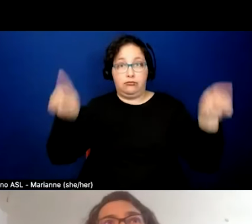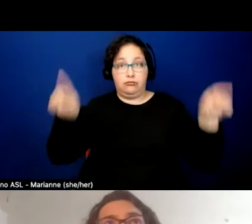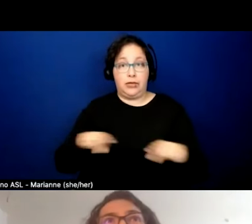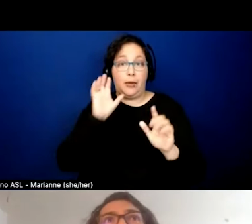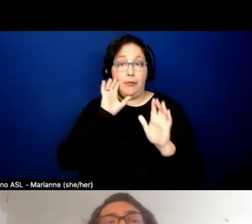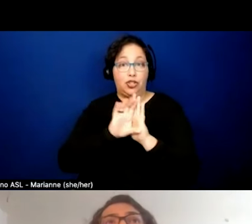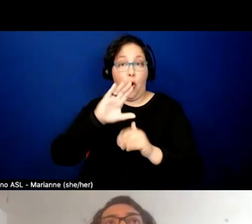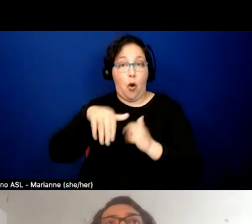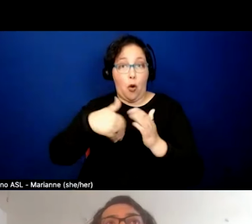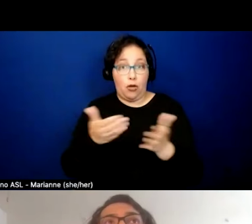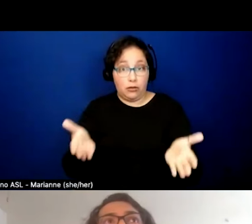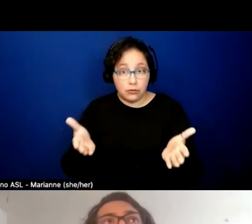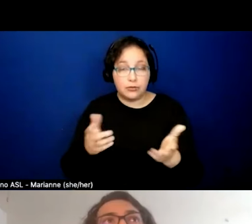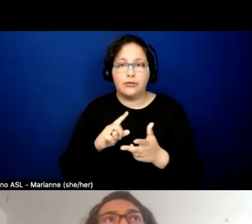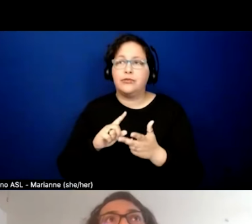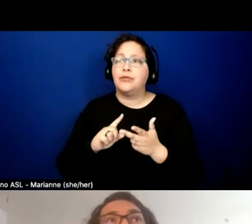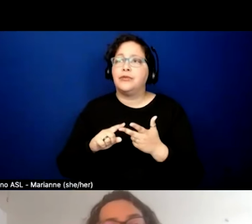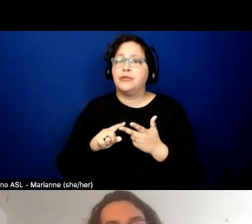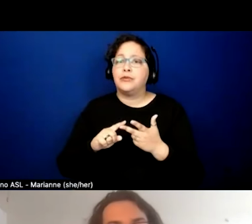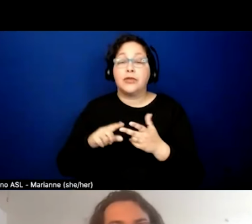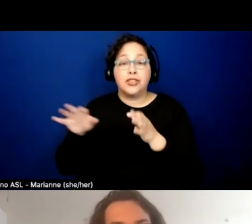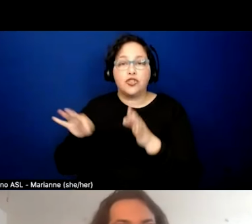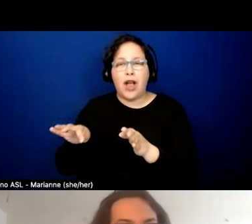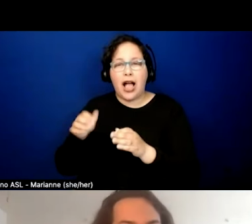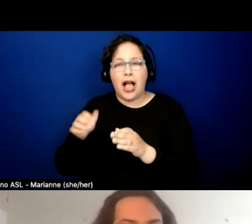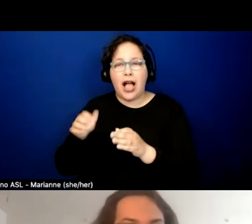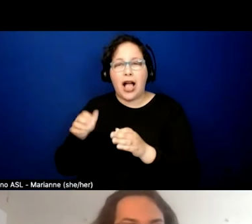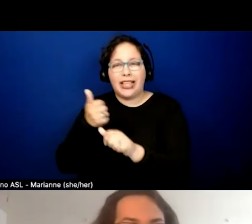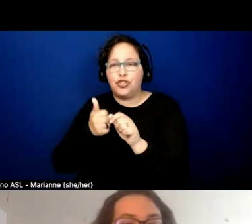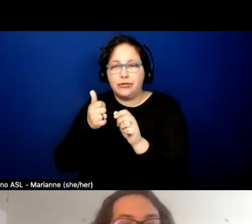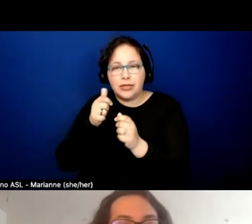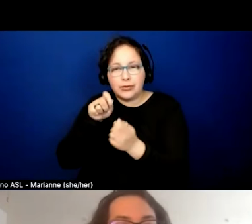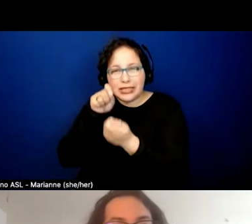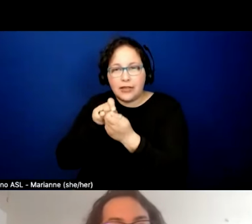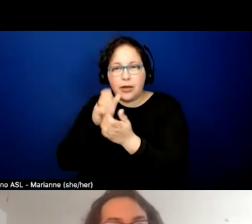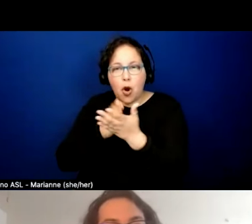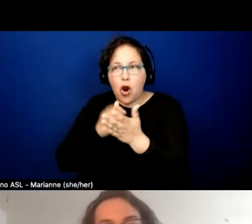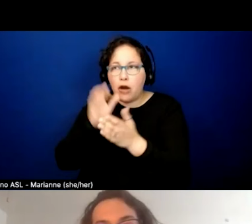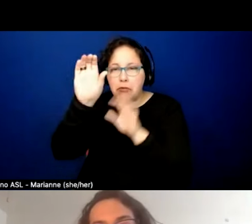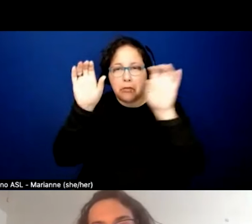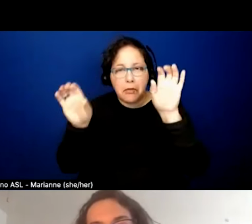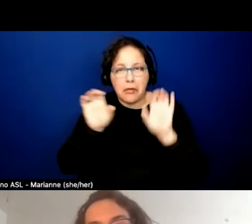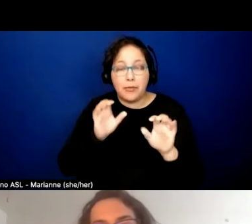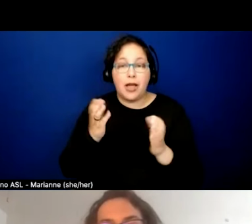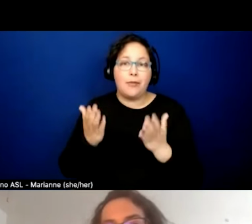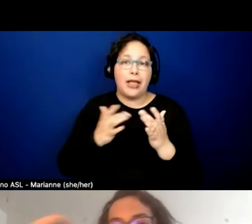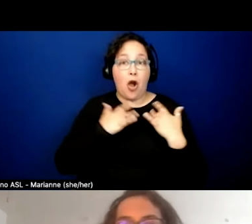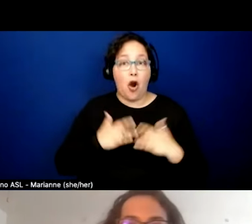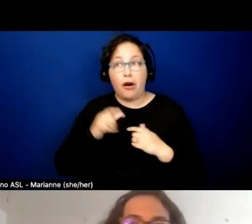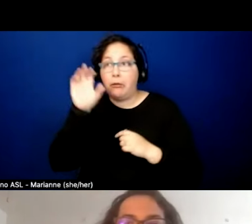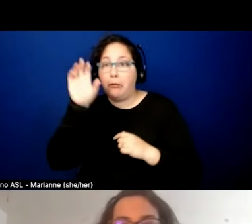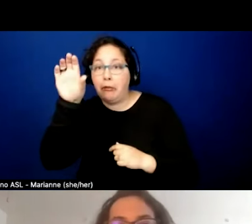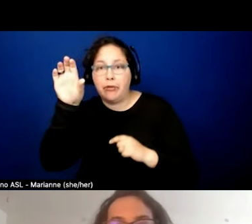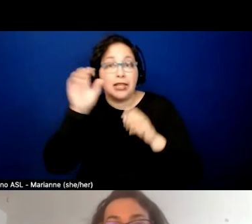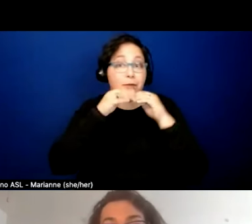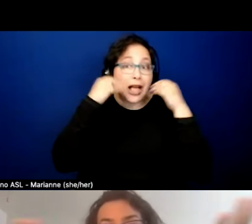describe element, a function that generates descriptions of elements within the canvas. So you could imagine maybe you have like a heart and a smiley